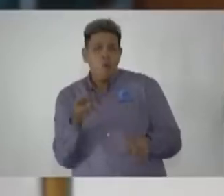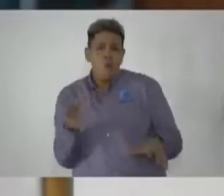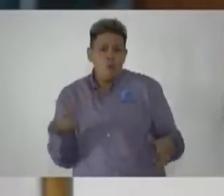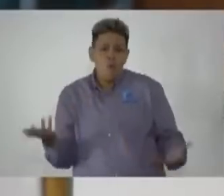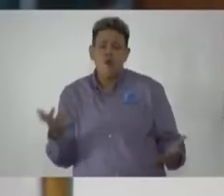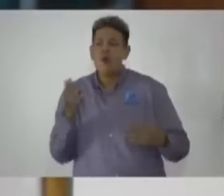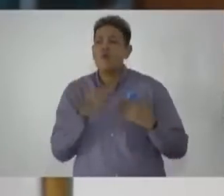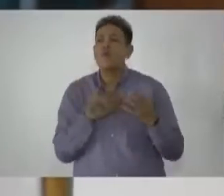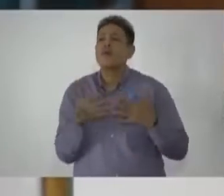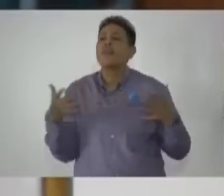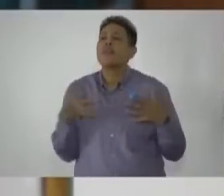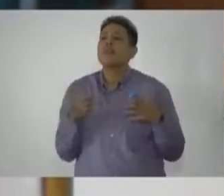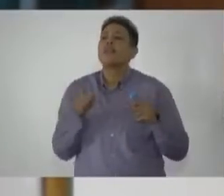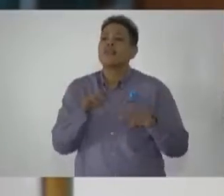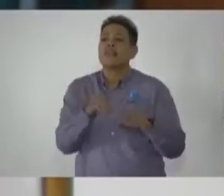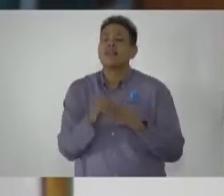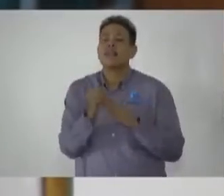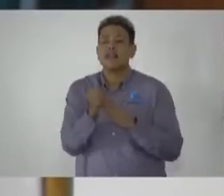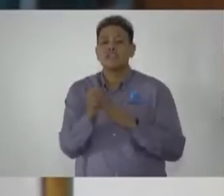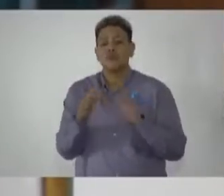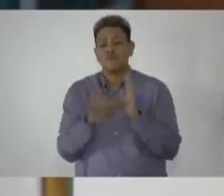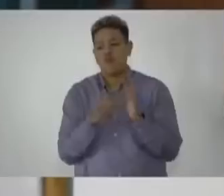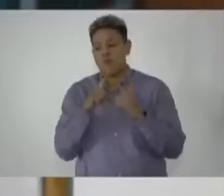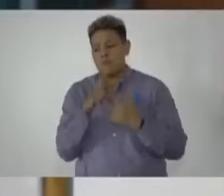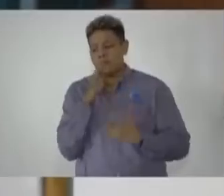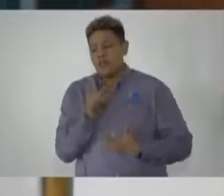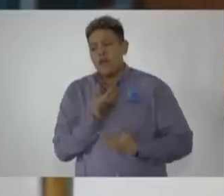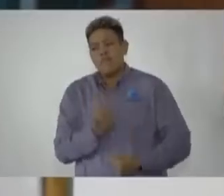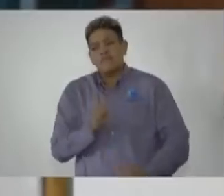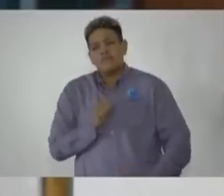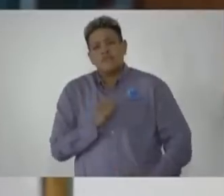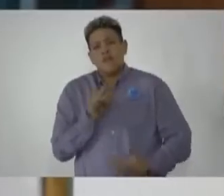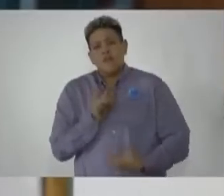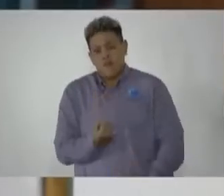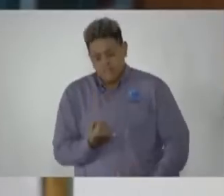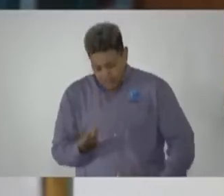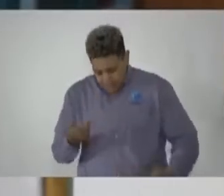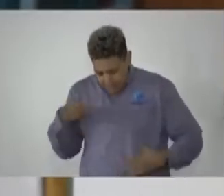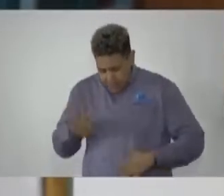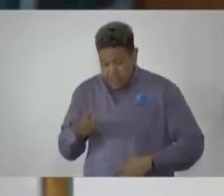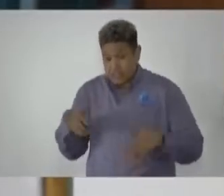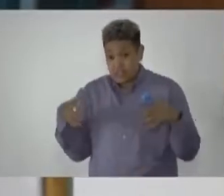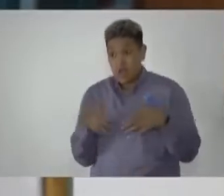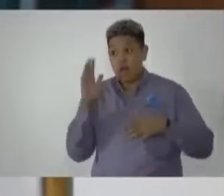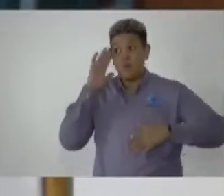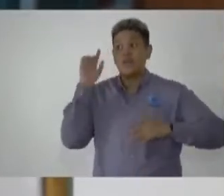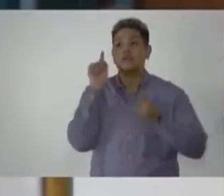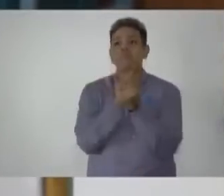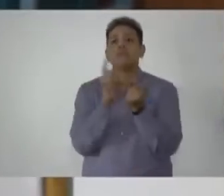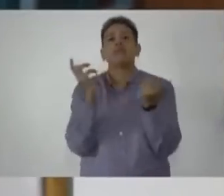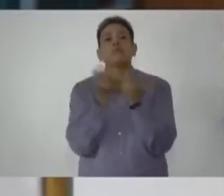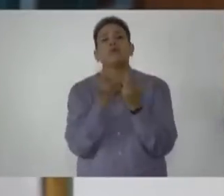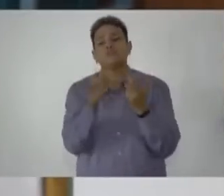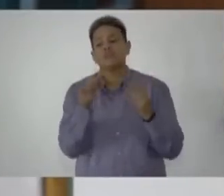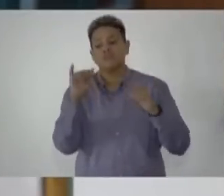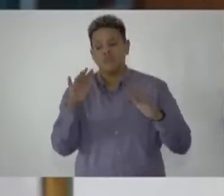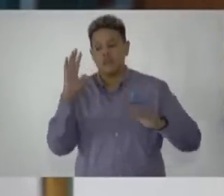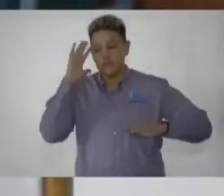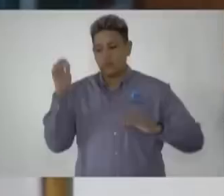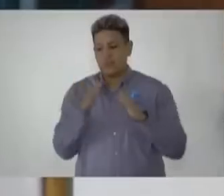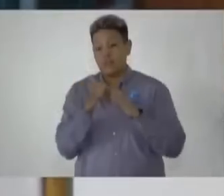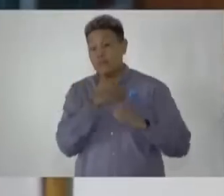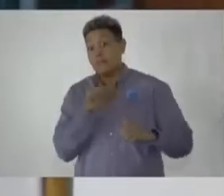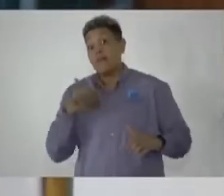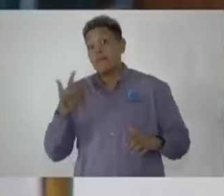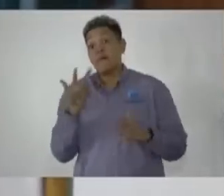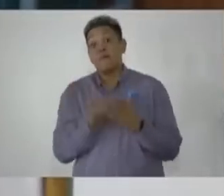in leadership roles, I'm confident, Mr. President, that this caucus will meet that standard with my